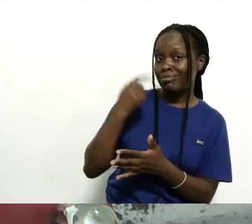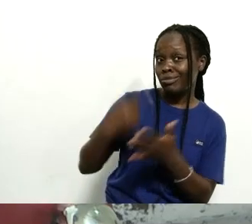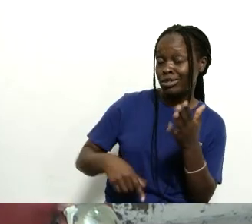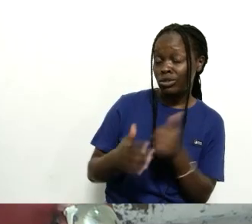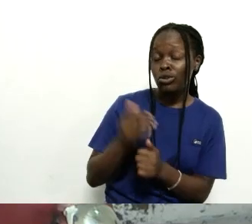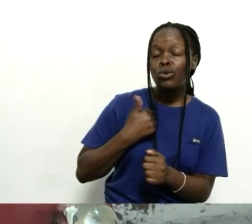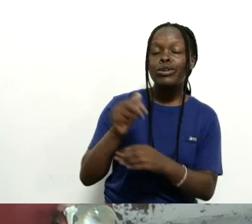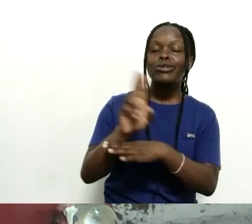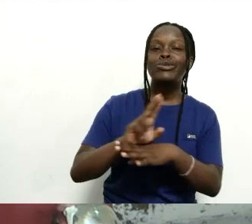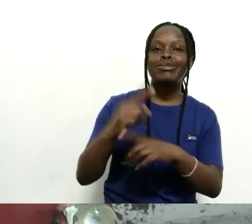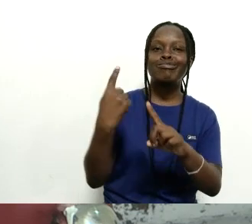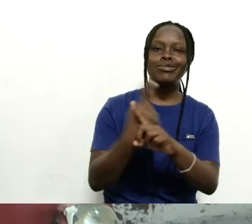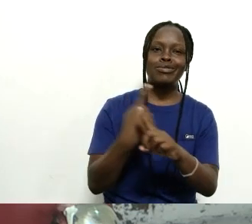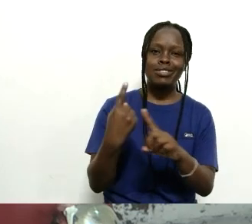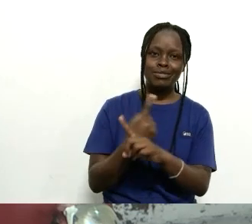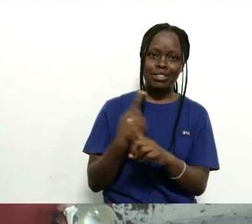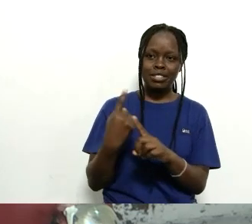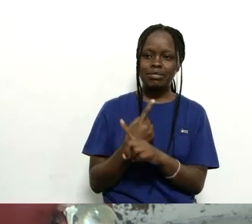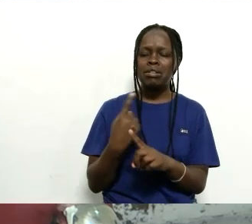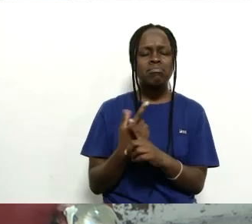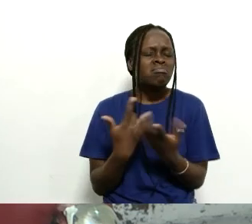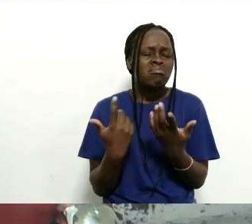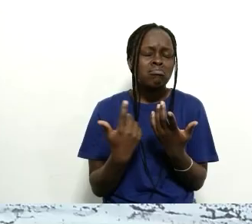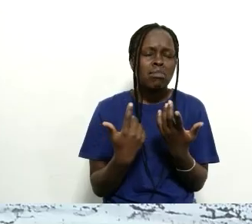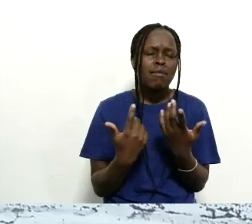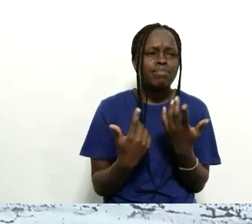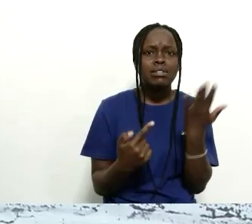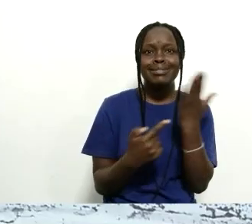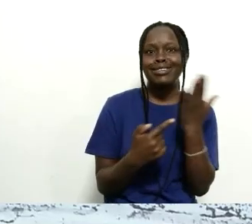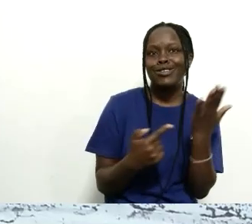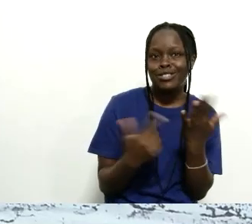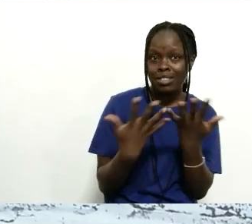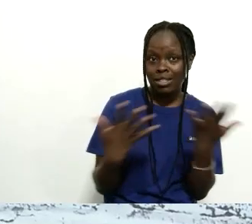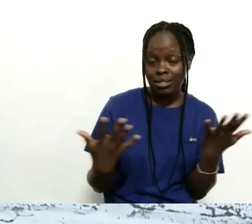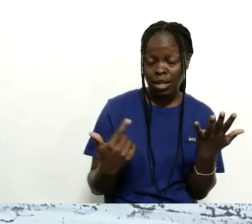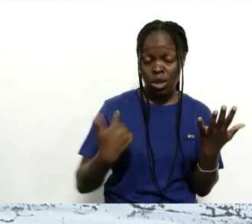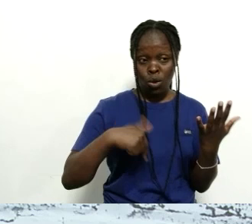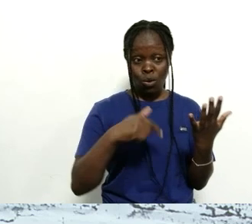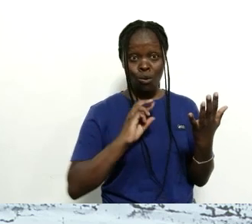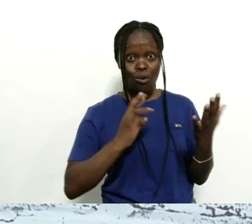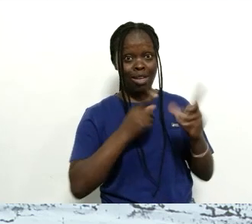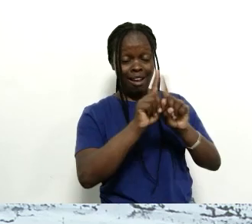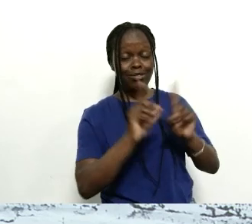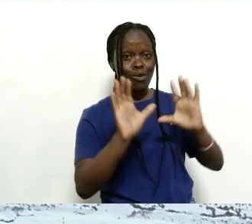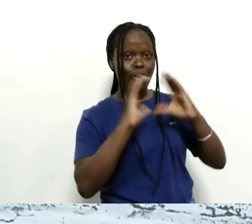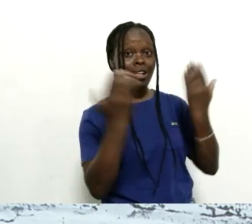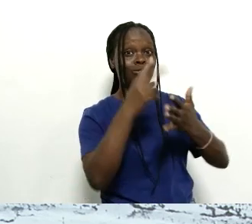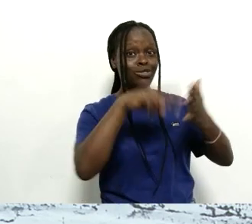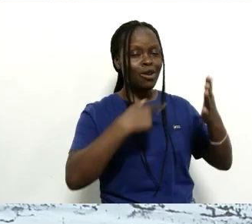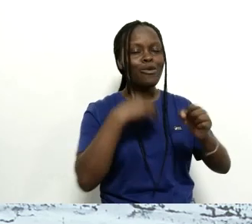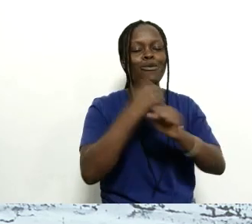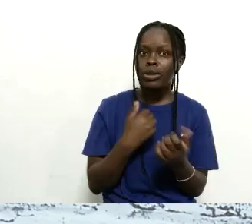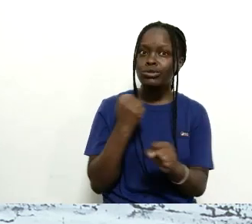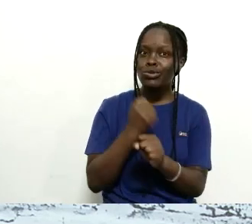like Danielle has said about leveraging on different types of devices and technology, we as at Waljida have worked